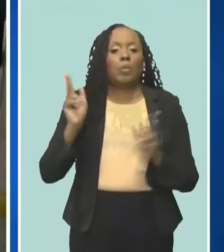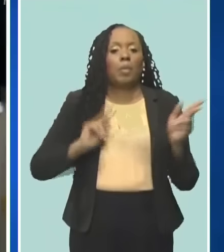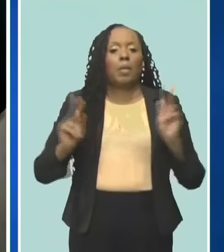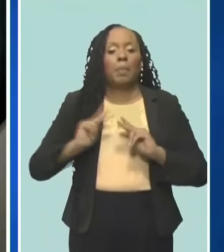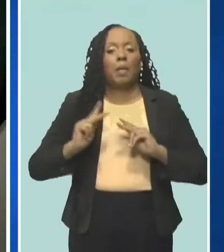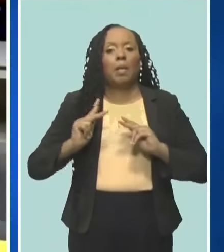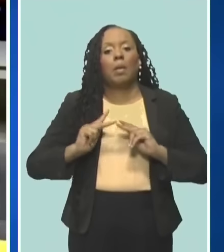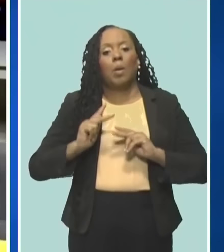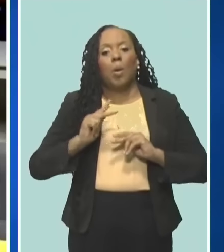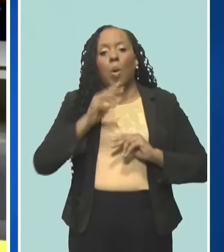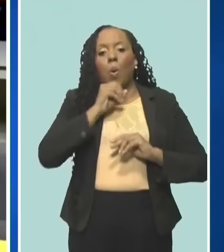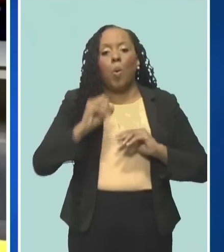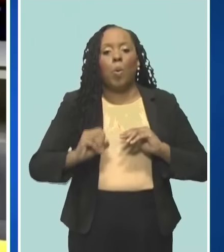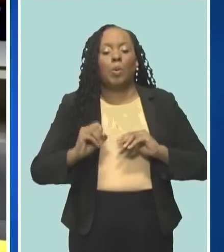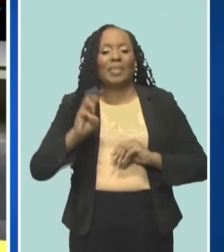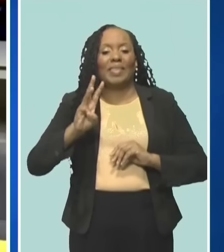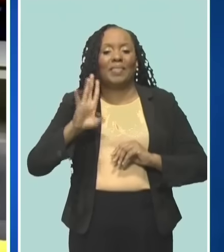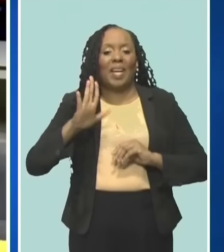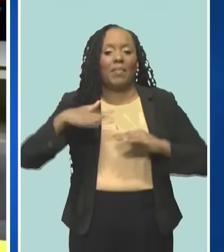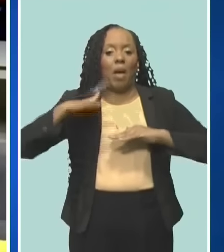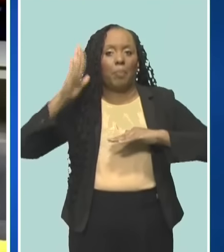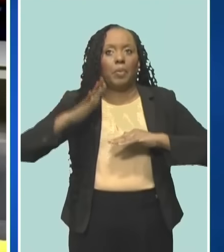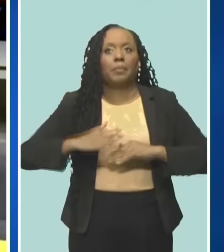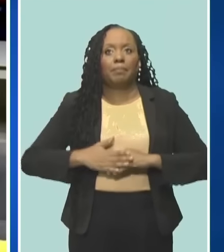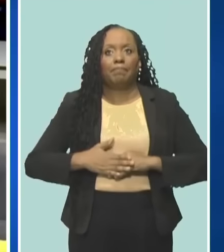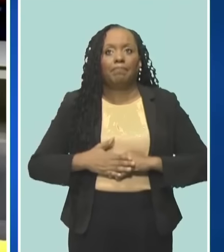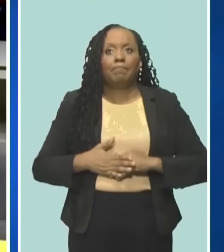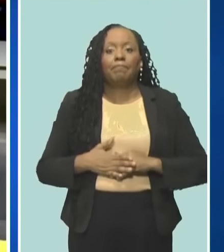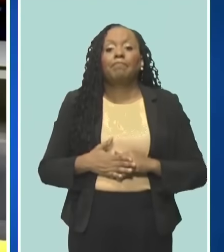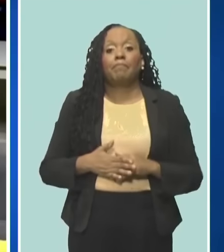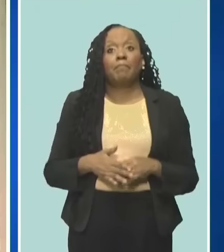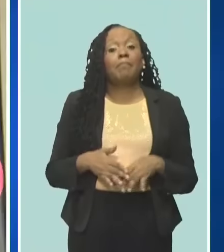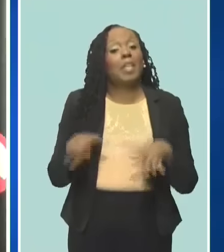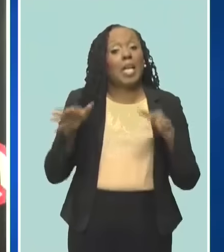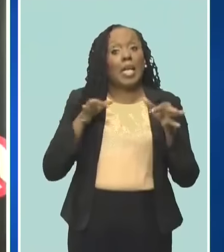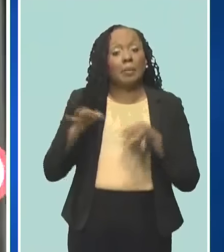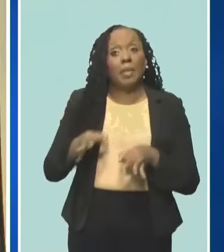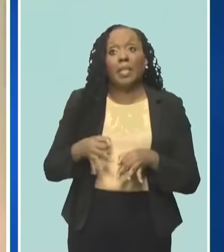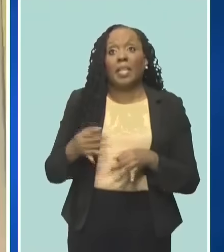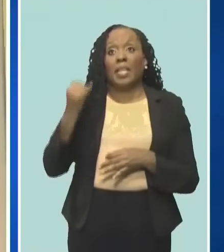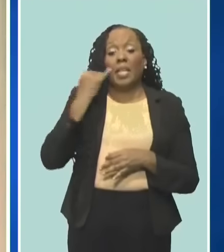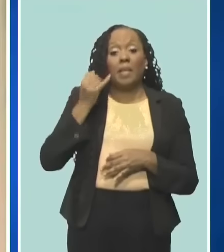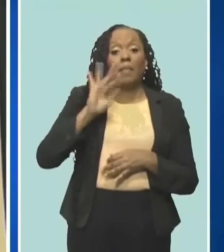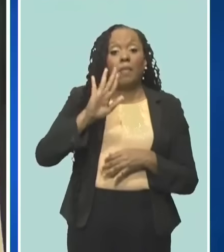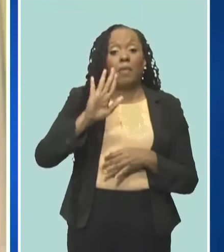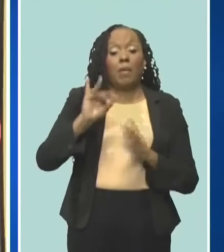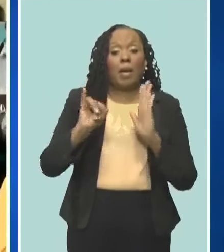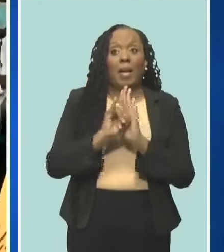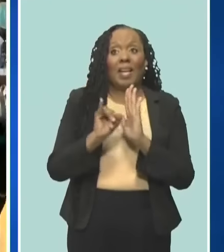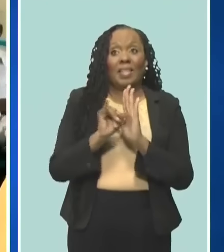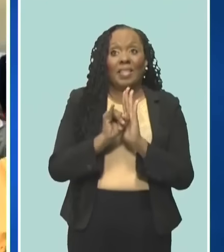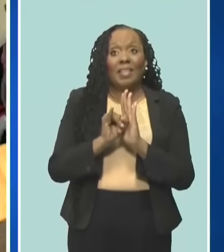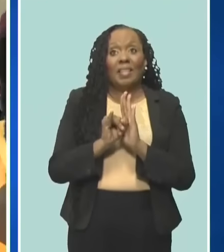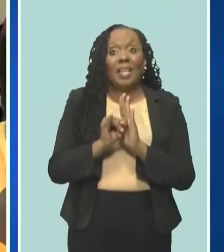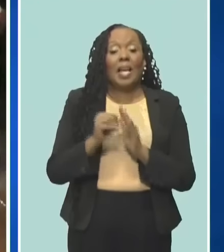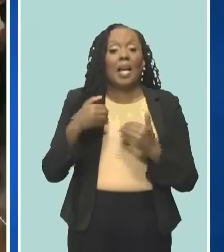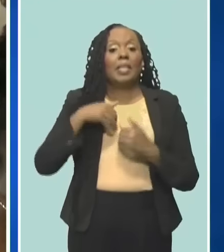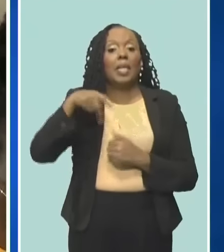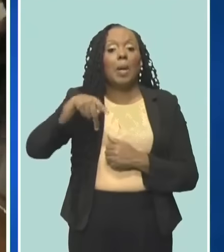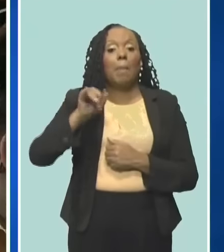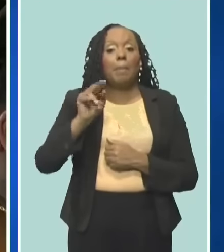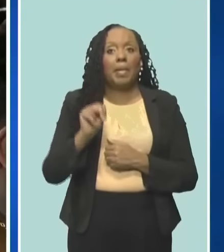age. Chief Operations Officer Linda Holder explains as long as an individual's ID card is pinned, they will have no